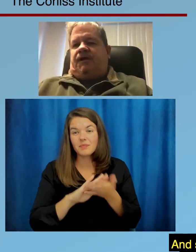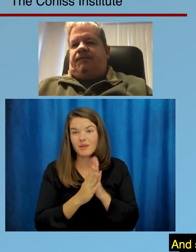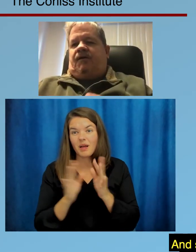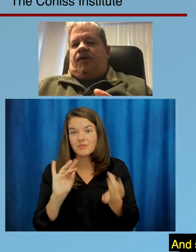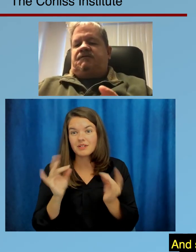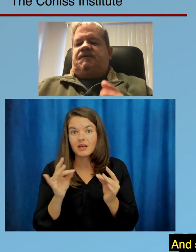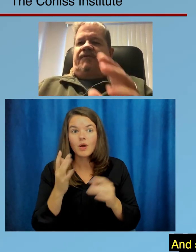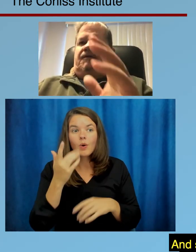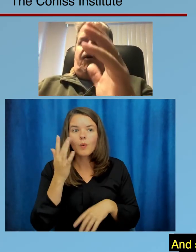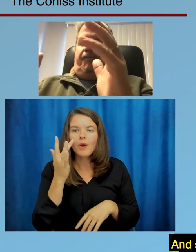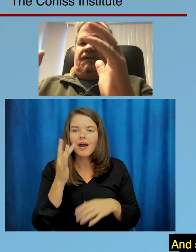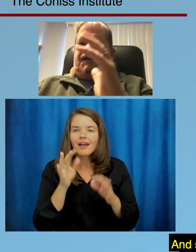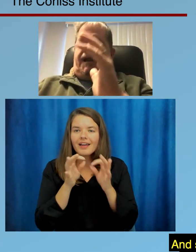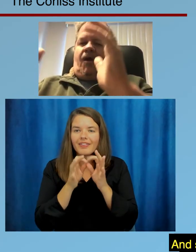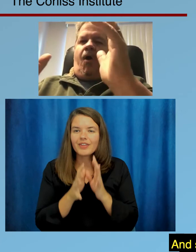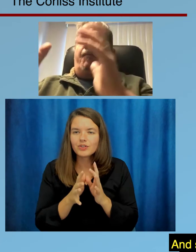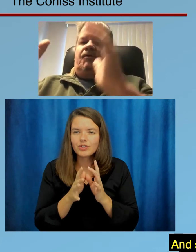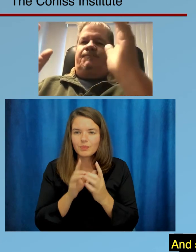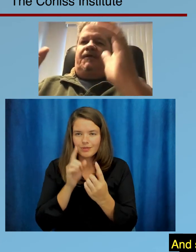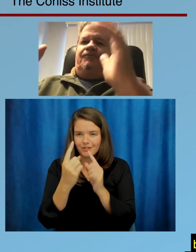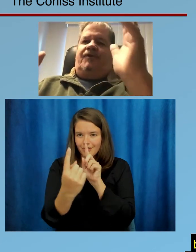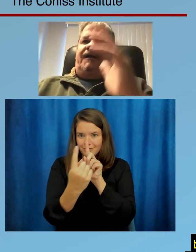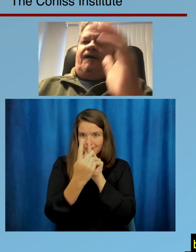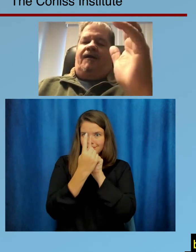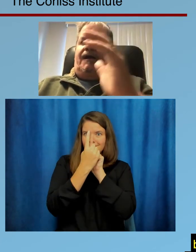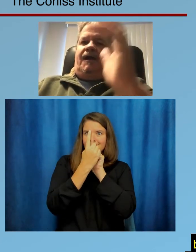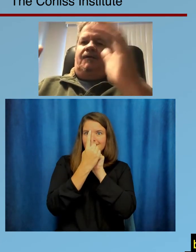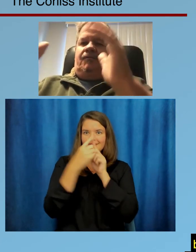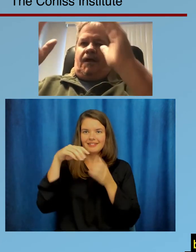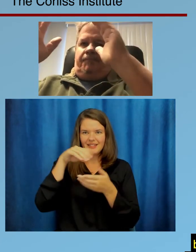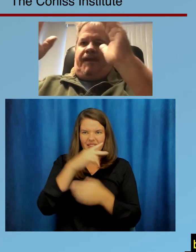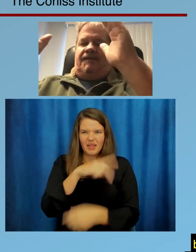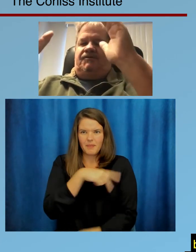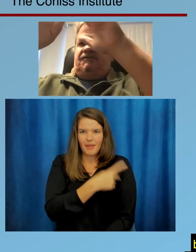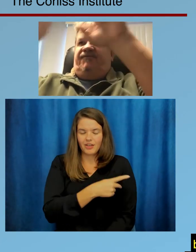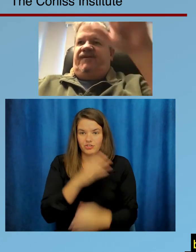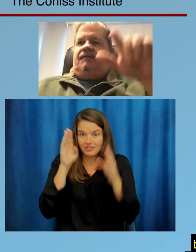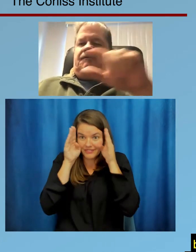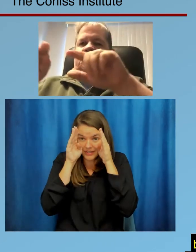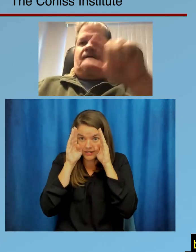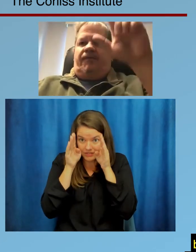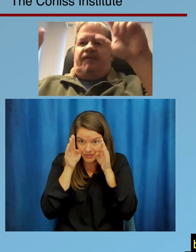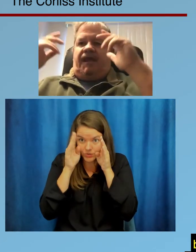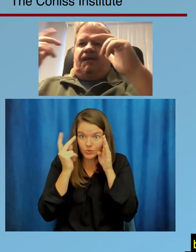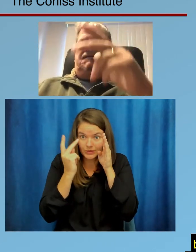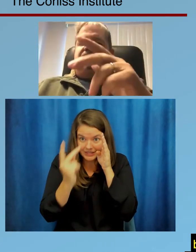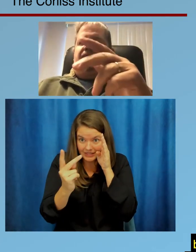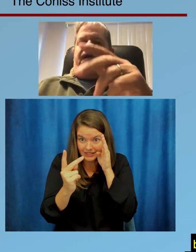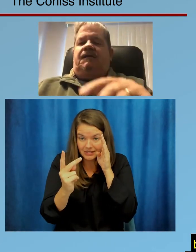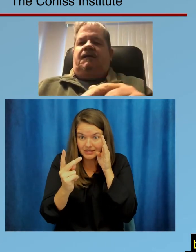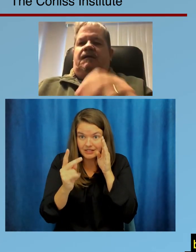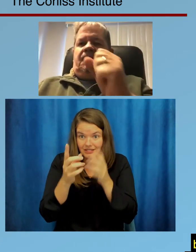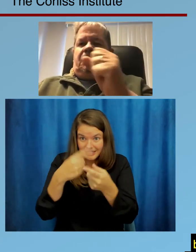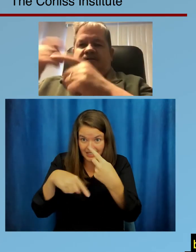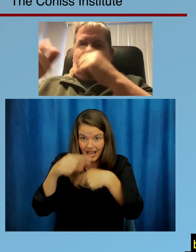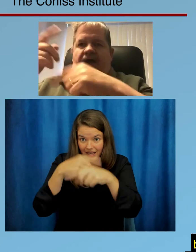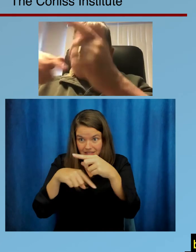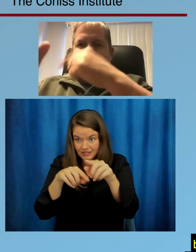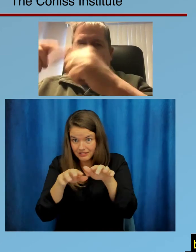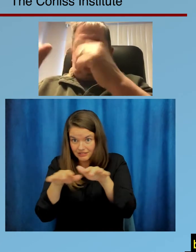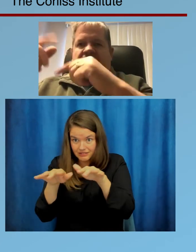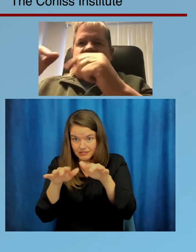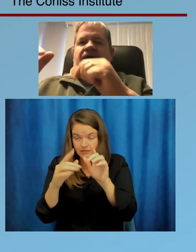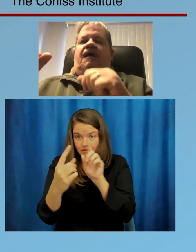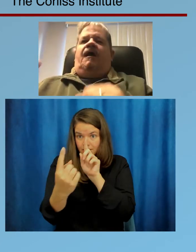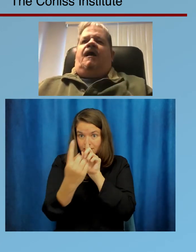becomes tricky, because then the interpreter's got to almost be right in that patient's field so that they can see the